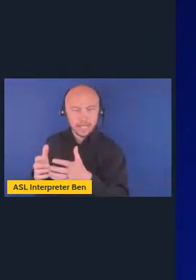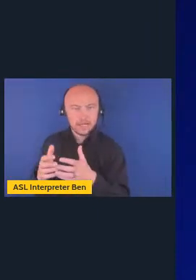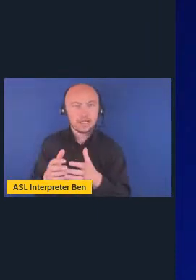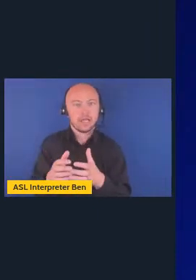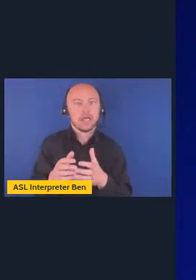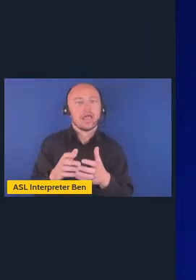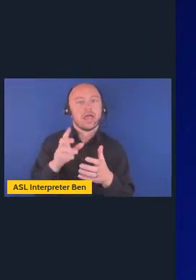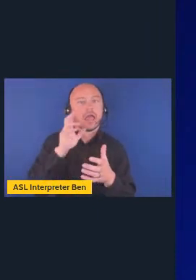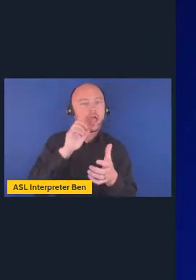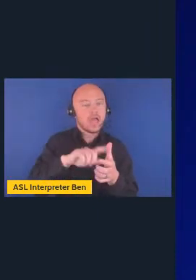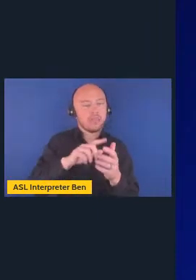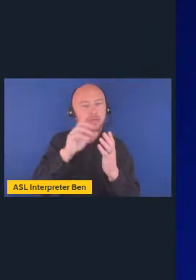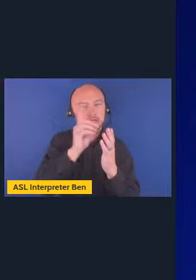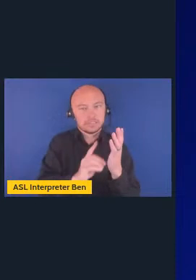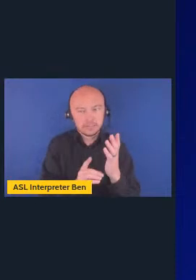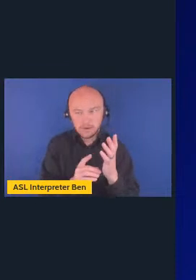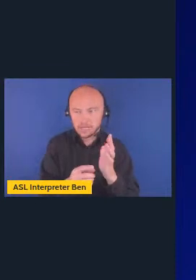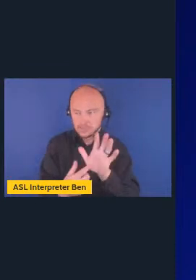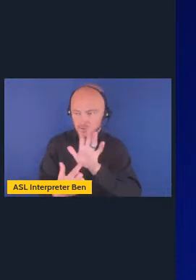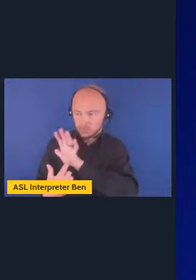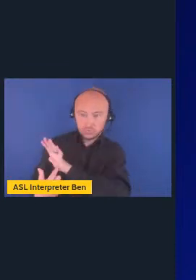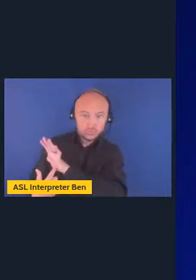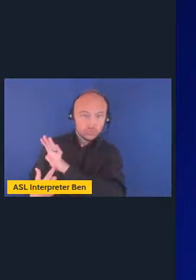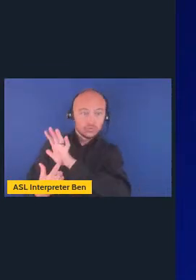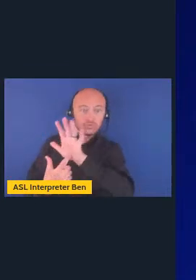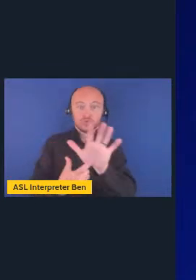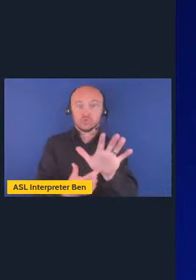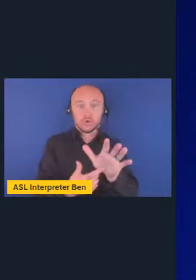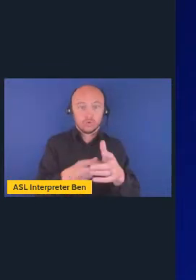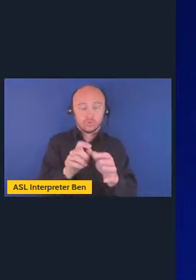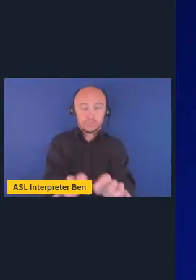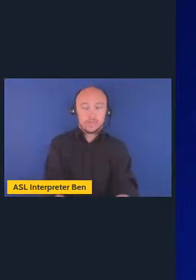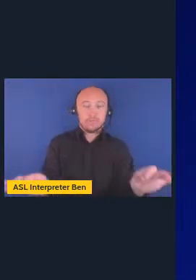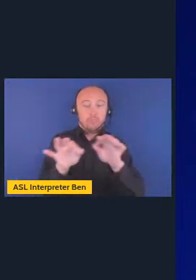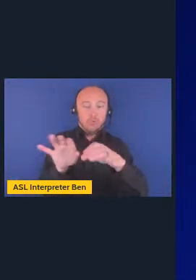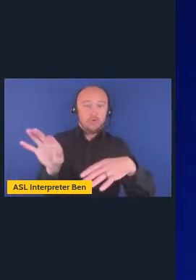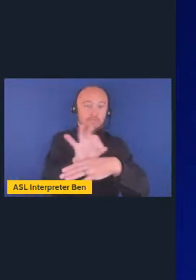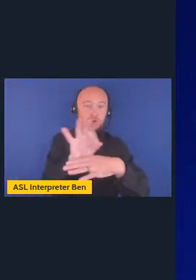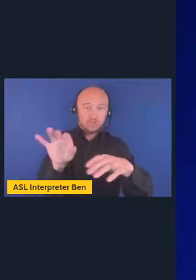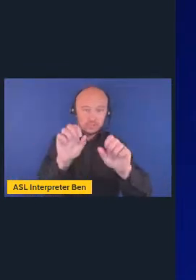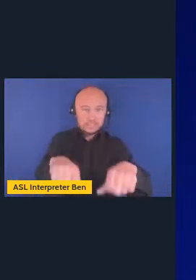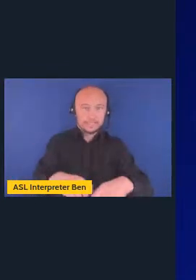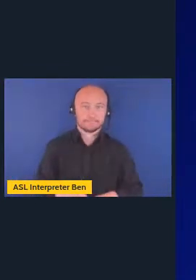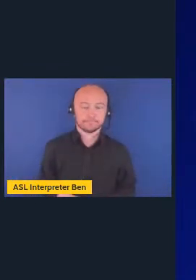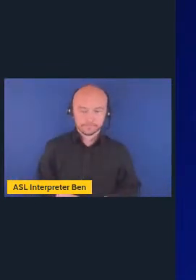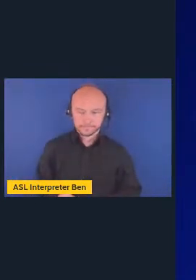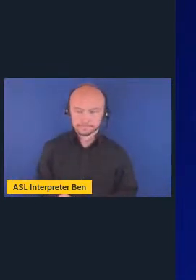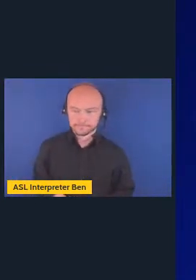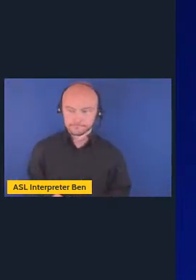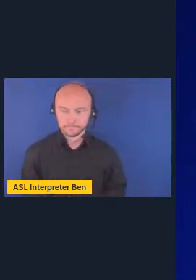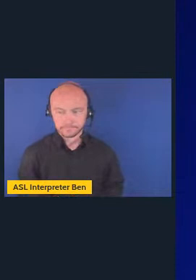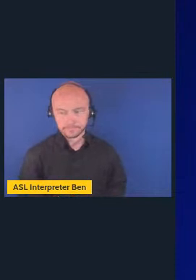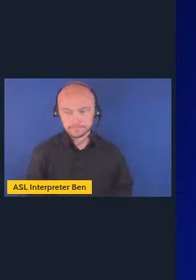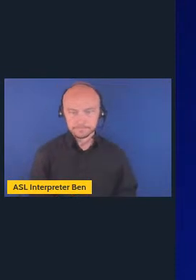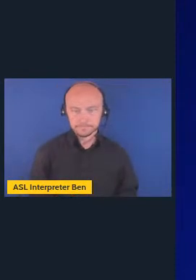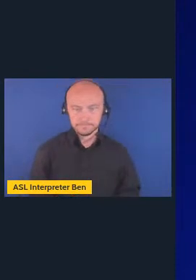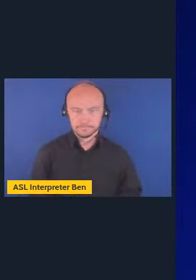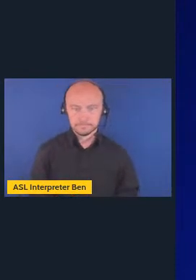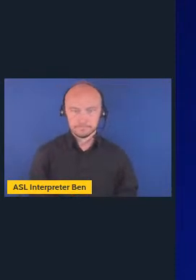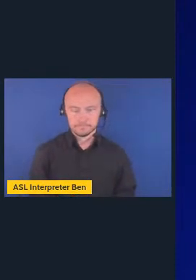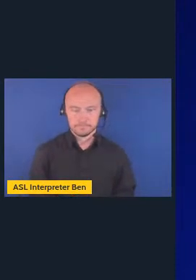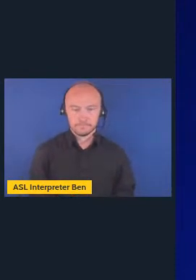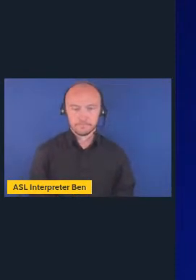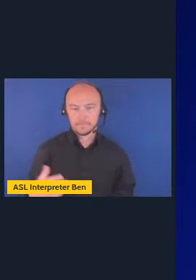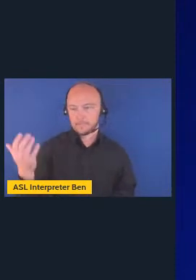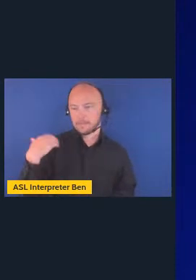these domains to expose only the necessary functionality. Also published in 2003, which was